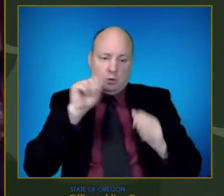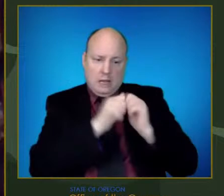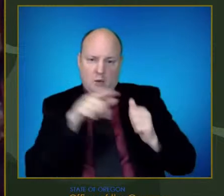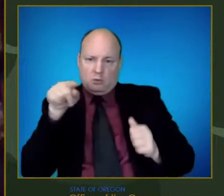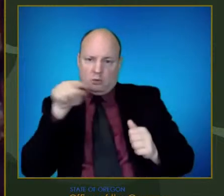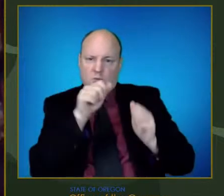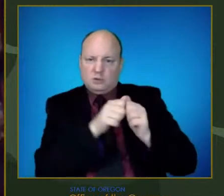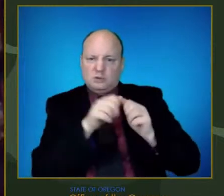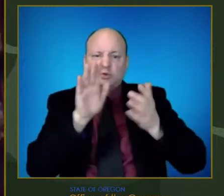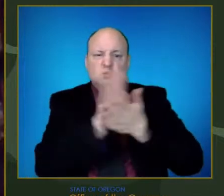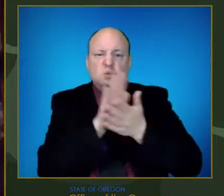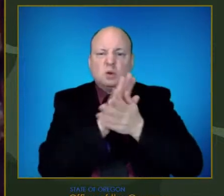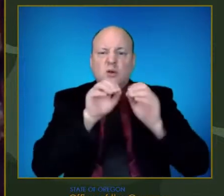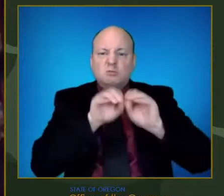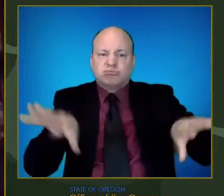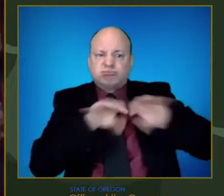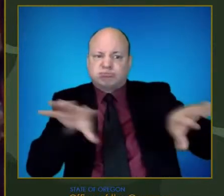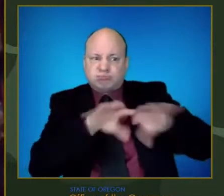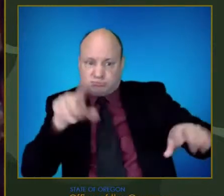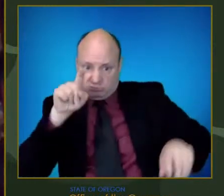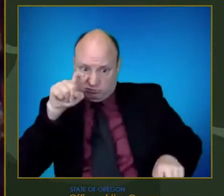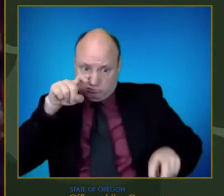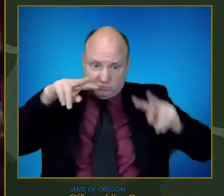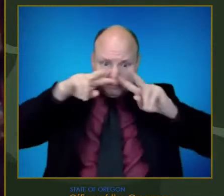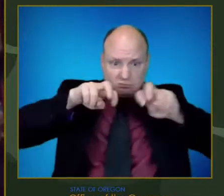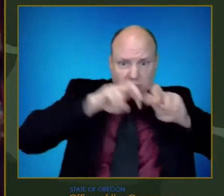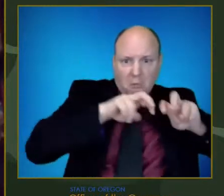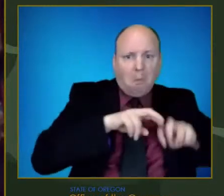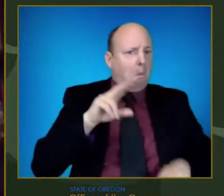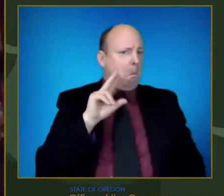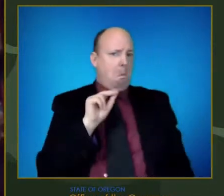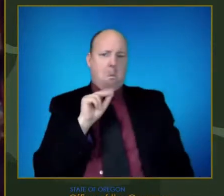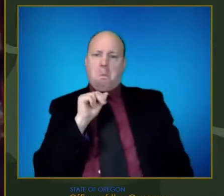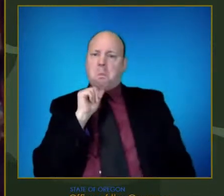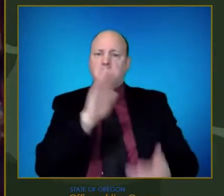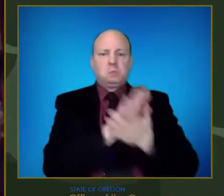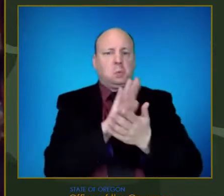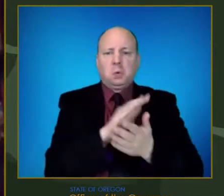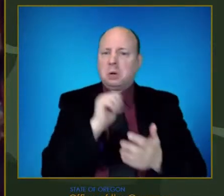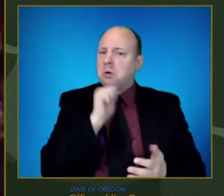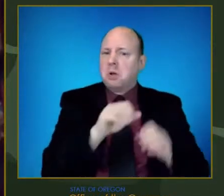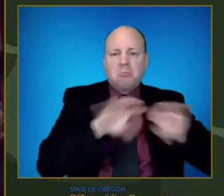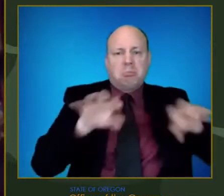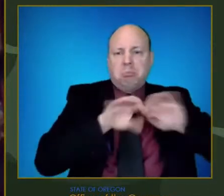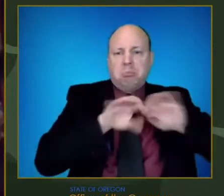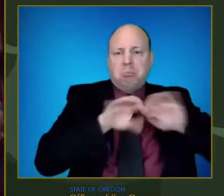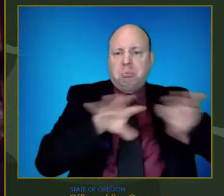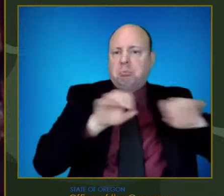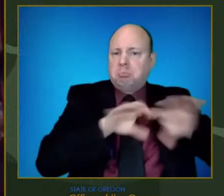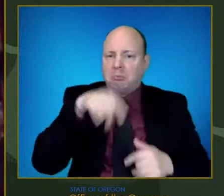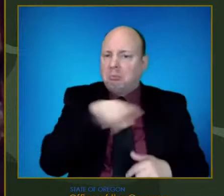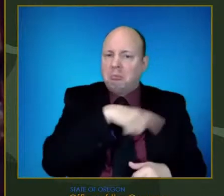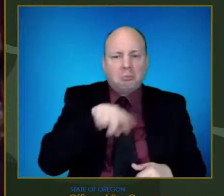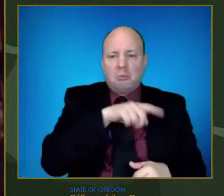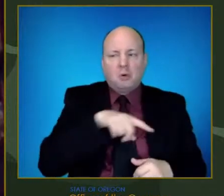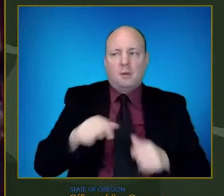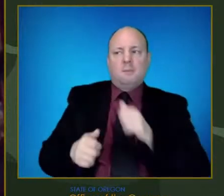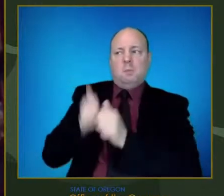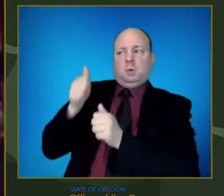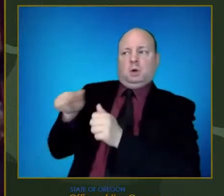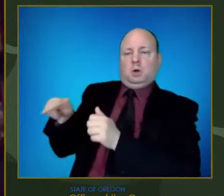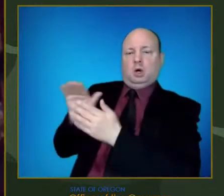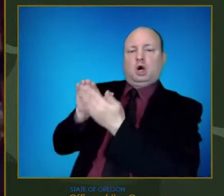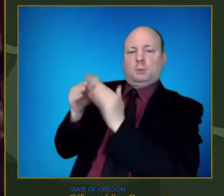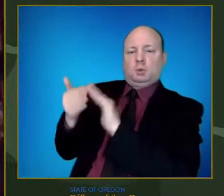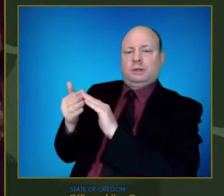Though with increased cases in the community, we will see more cases who may attend school. However, our case investigators suggest